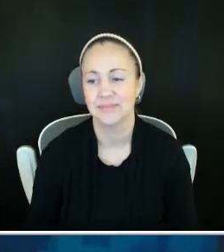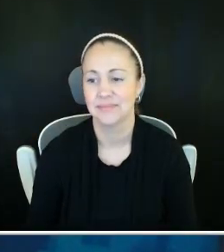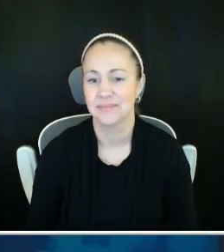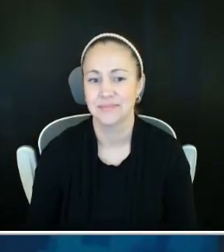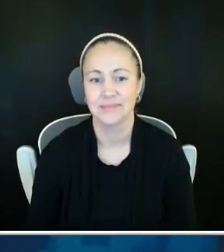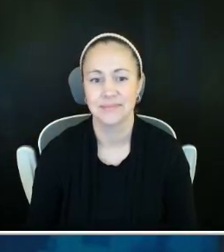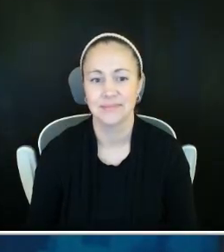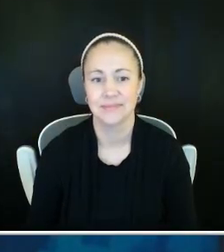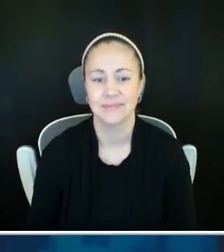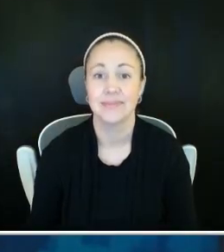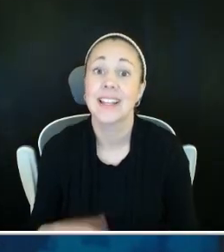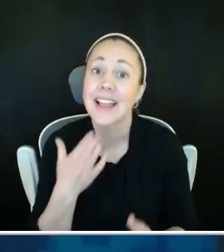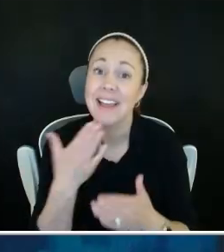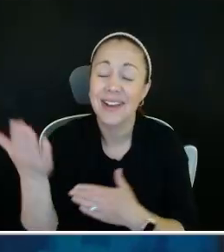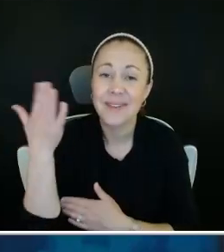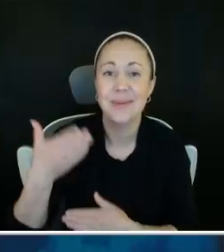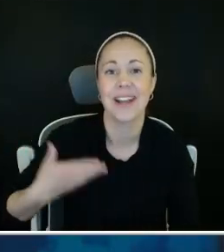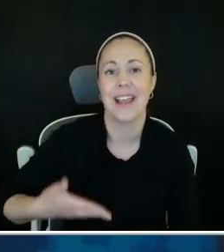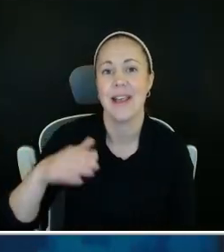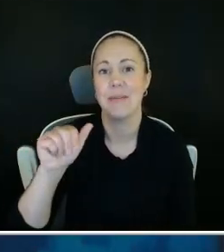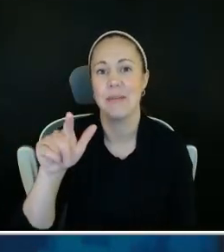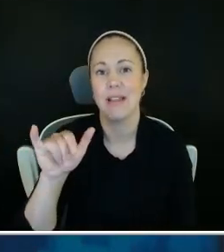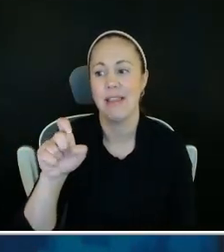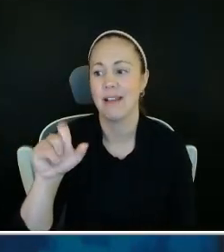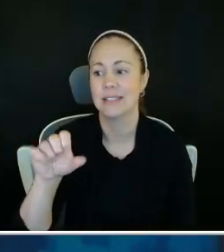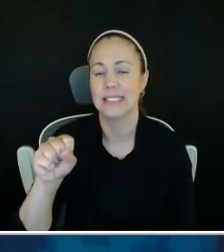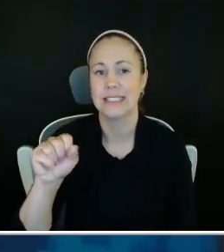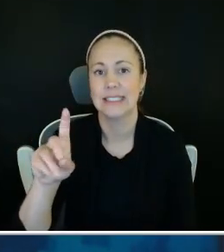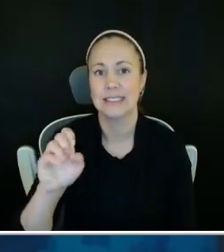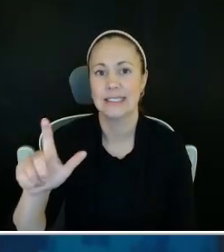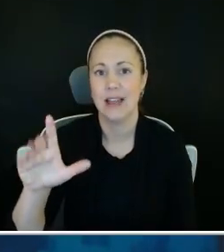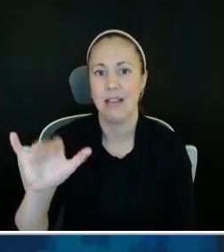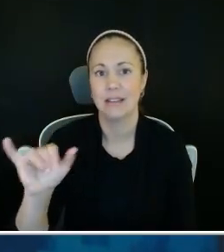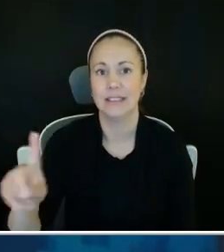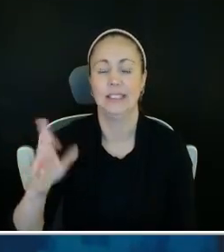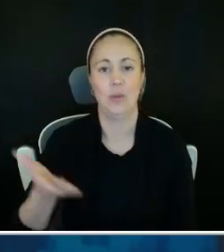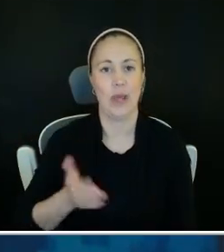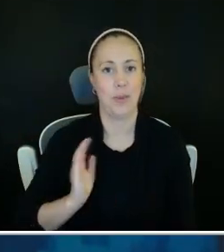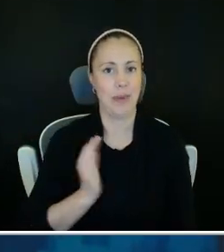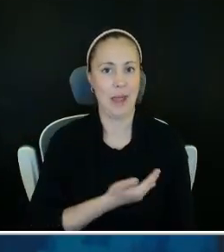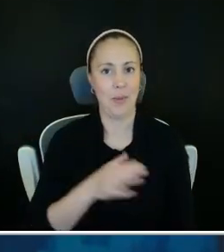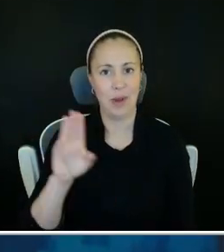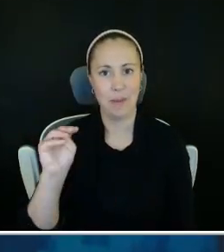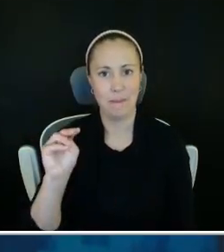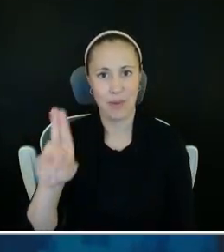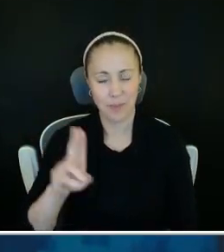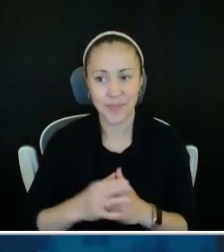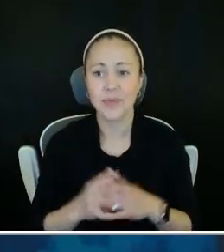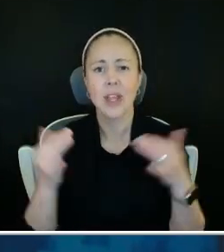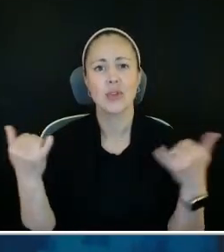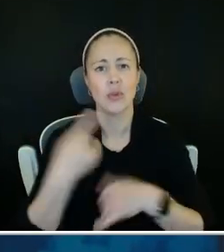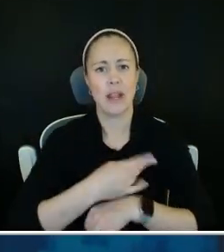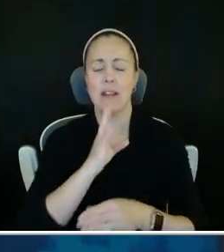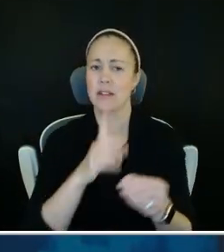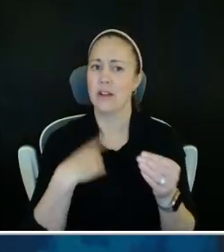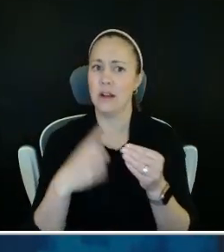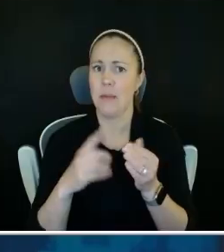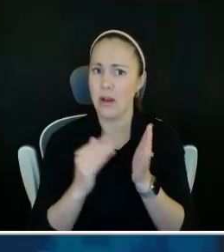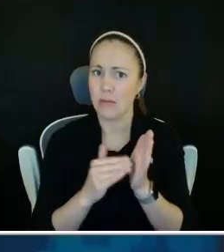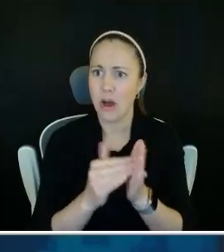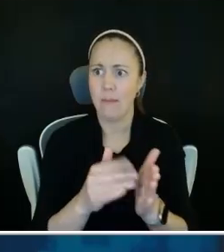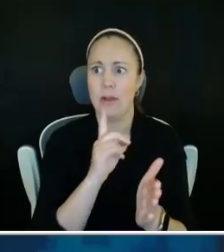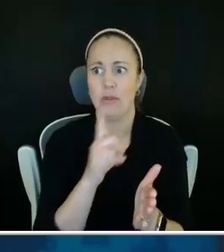Good morning, I'm Alexis Del Cid. Welcome to the Morning Medical Update. Today we're talking about a very common but very serious injury among